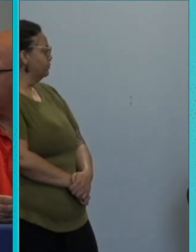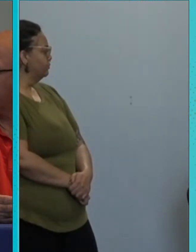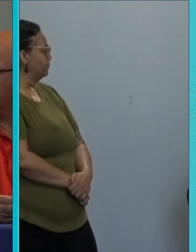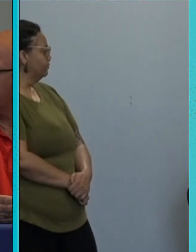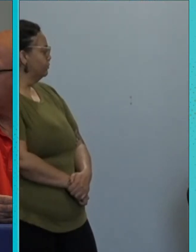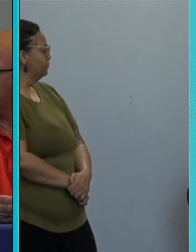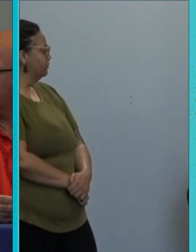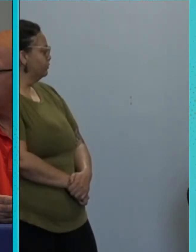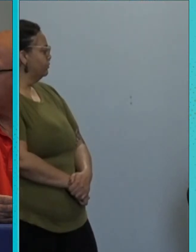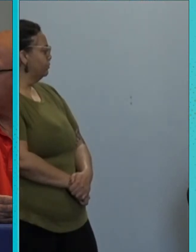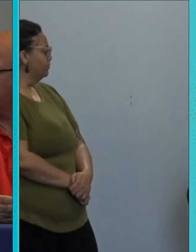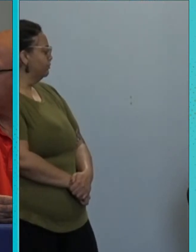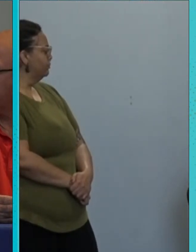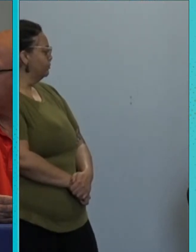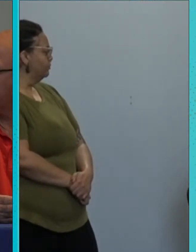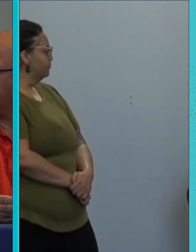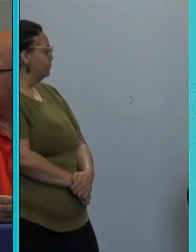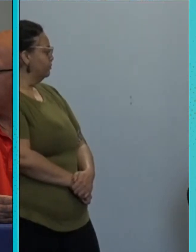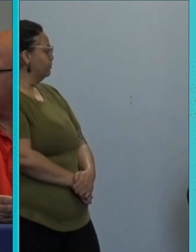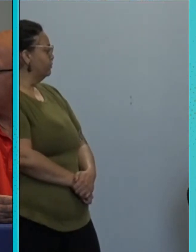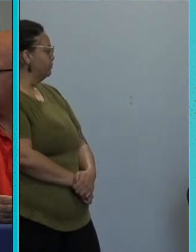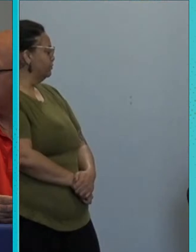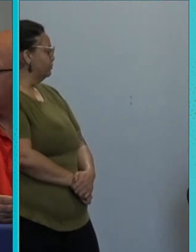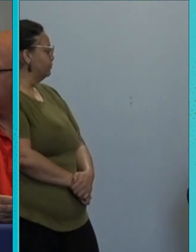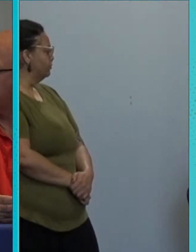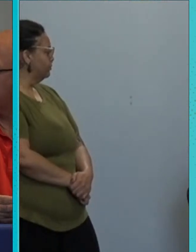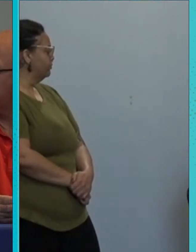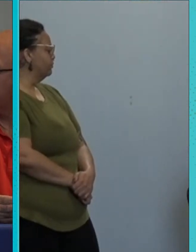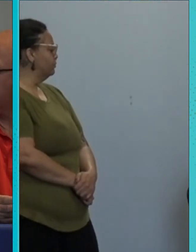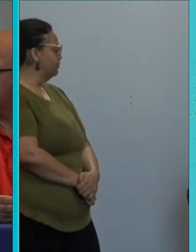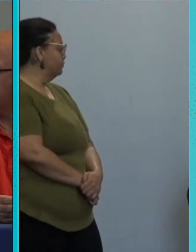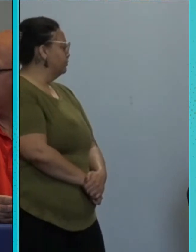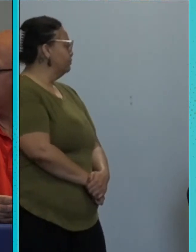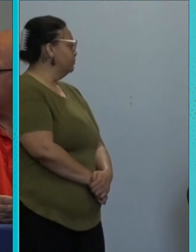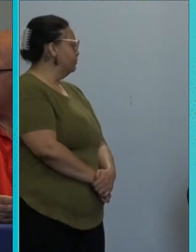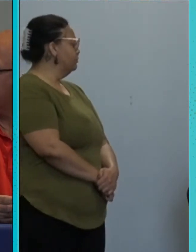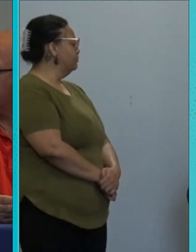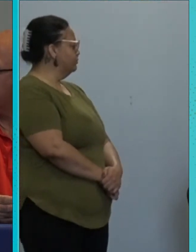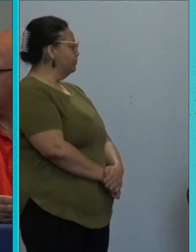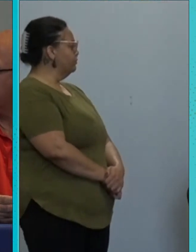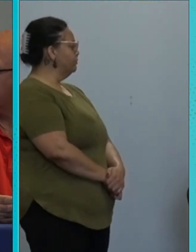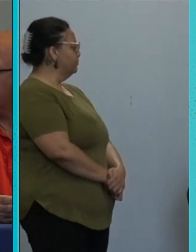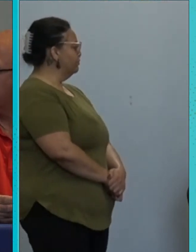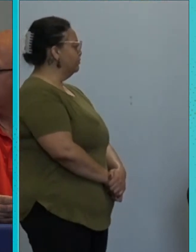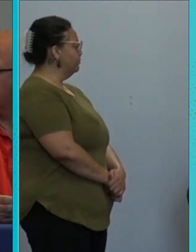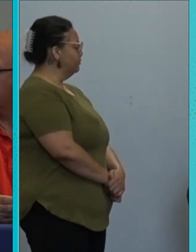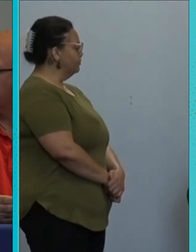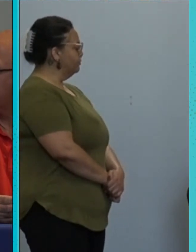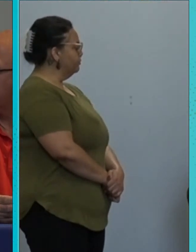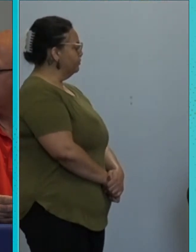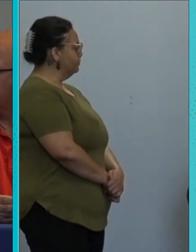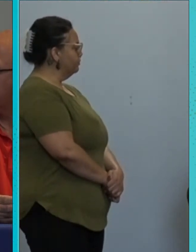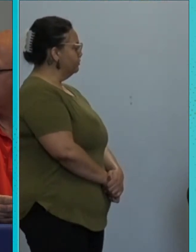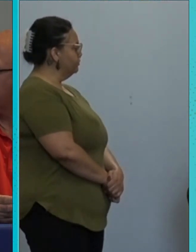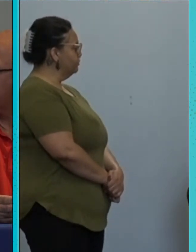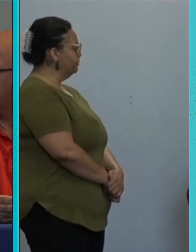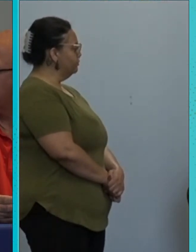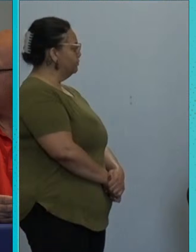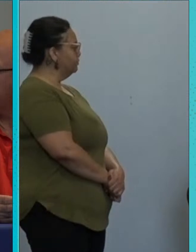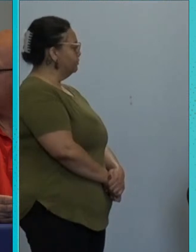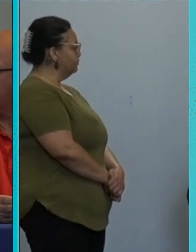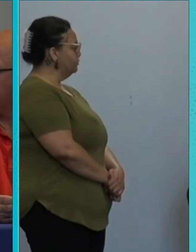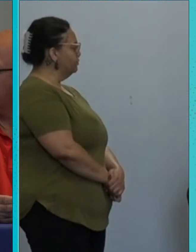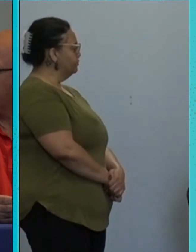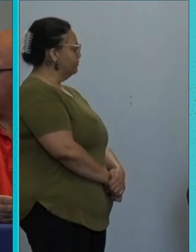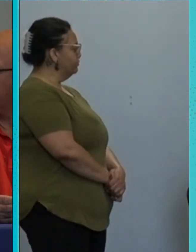and get better, and to make sure that we're continuing to get that into when I was ready to get there, my sophomore year and then junior